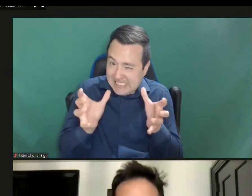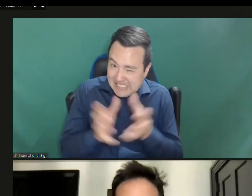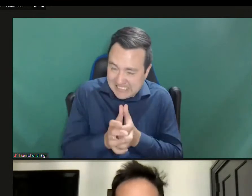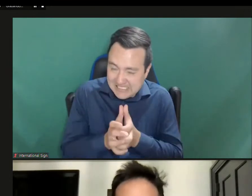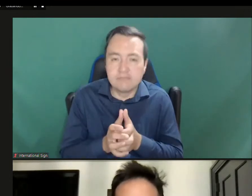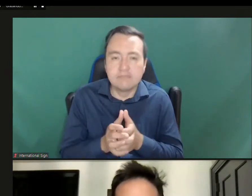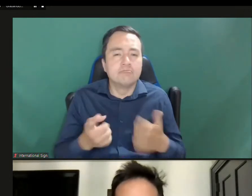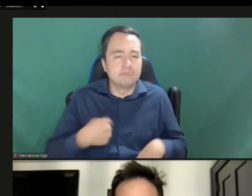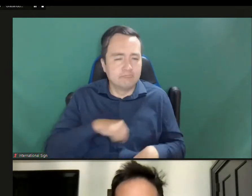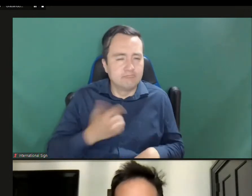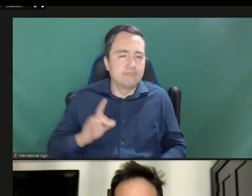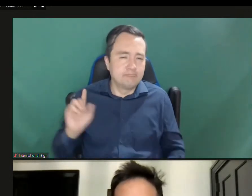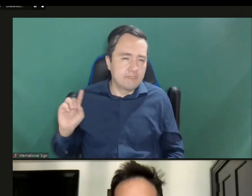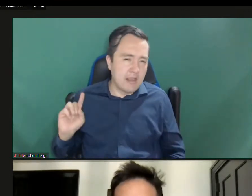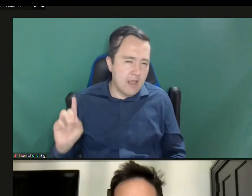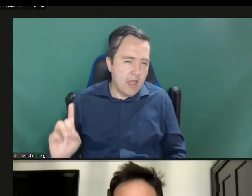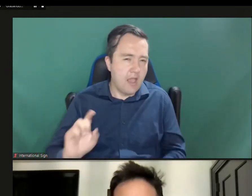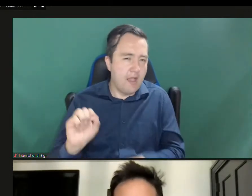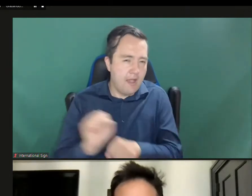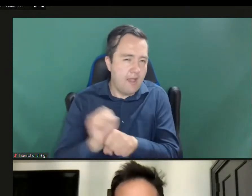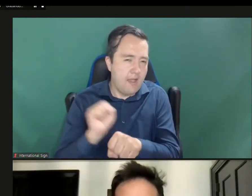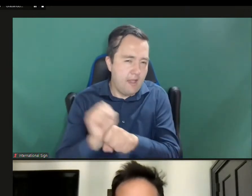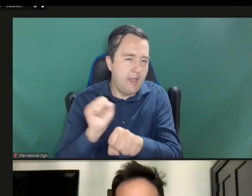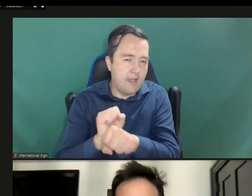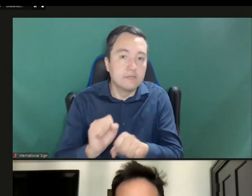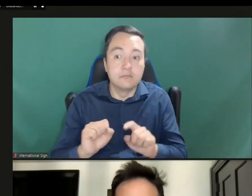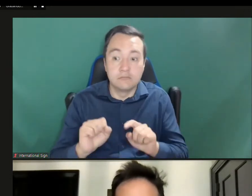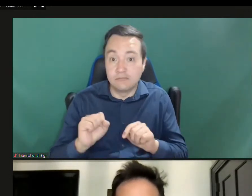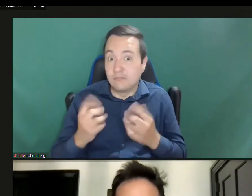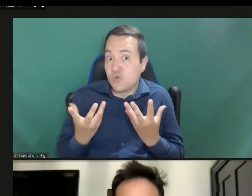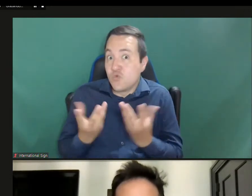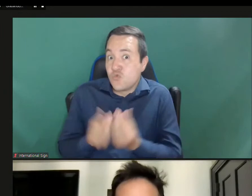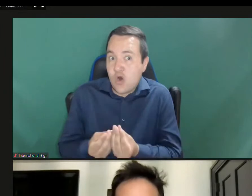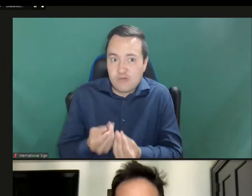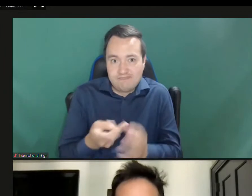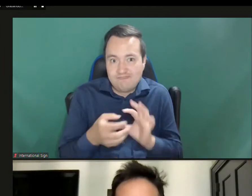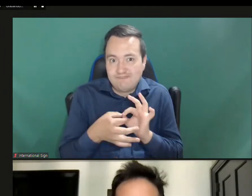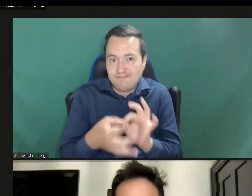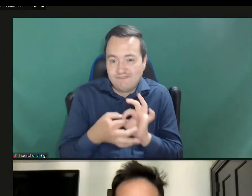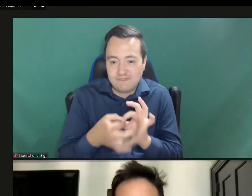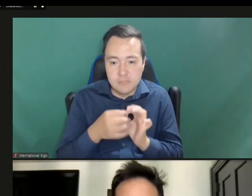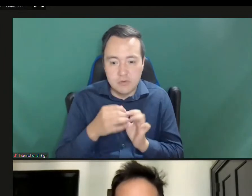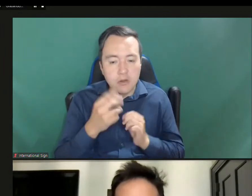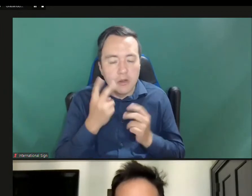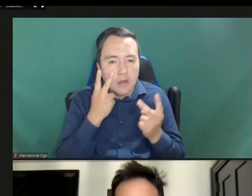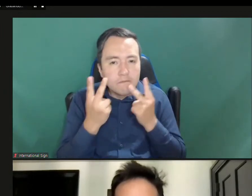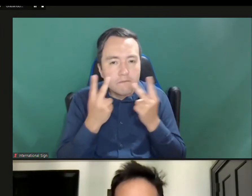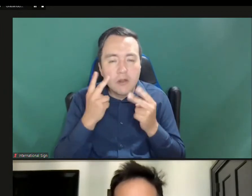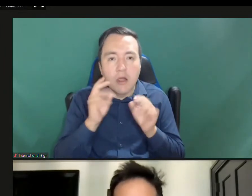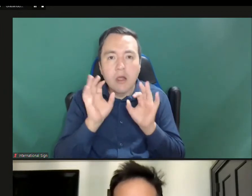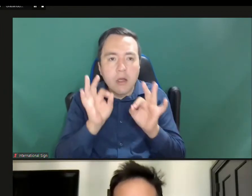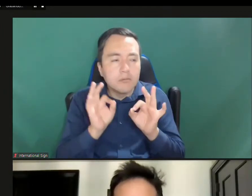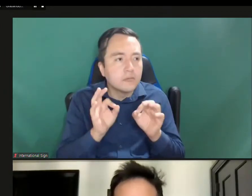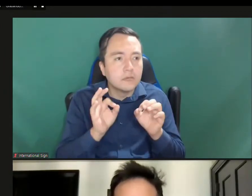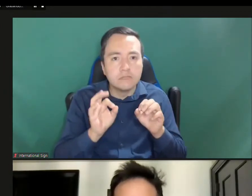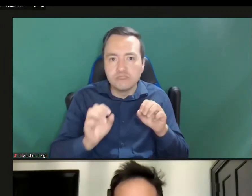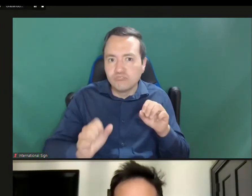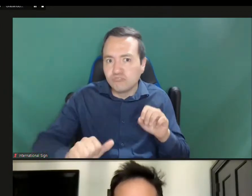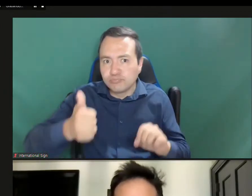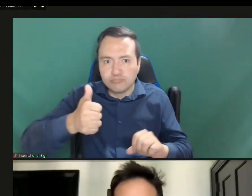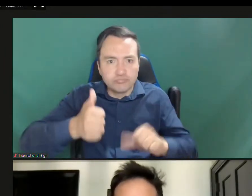Over all these years that we've been working on this subject matter, and we know we have because we've collaborated, we have seen how